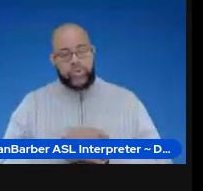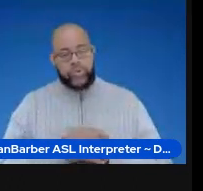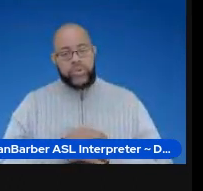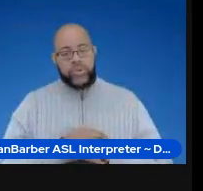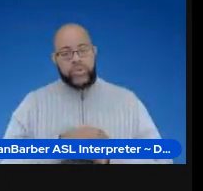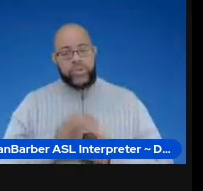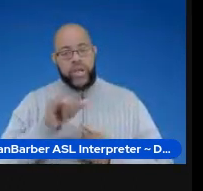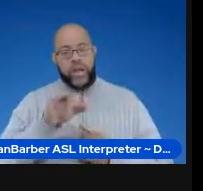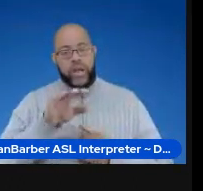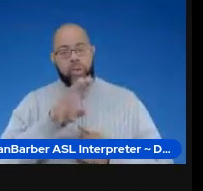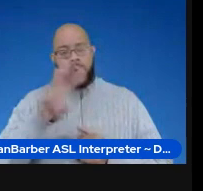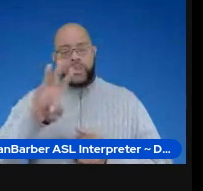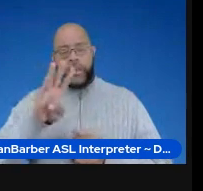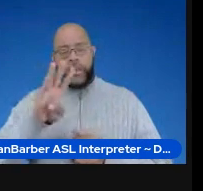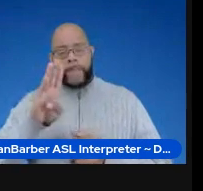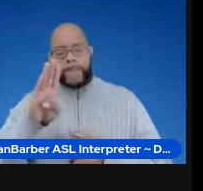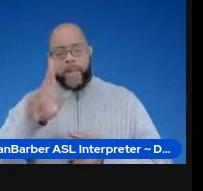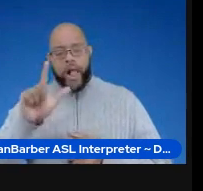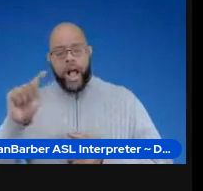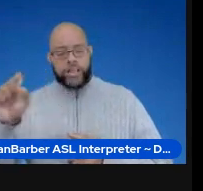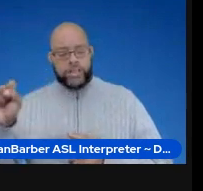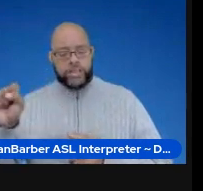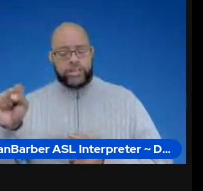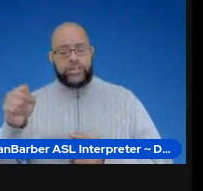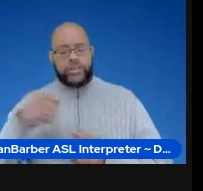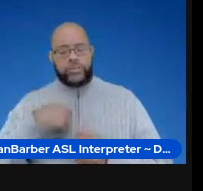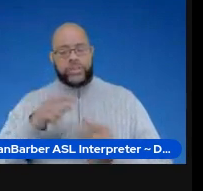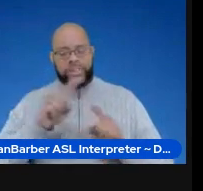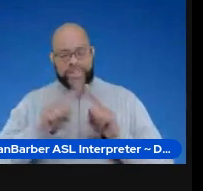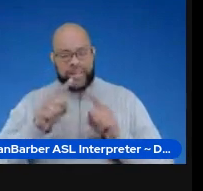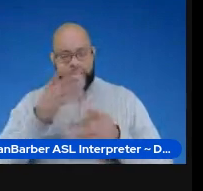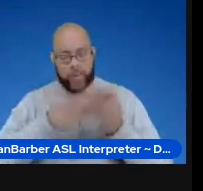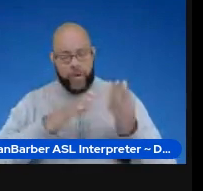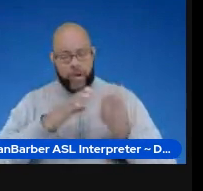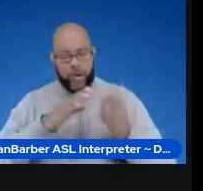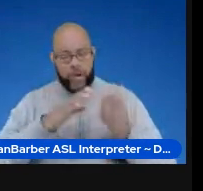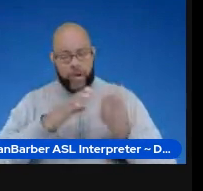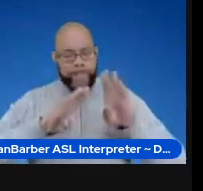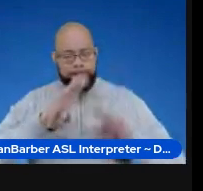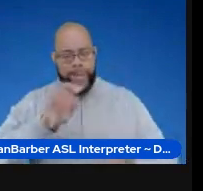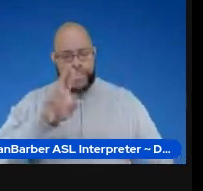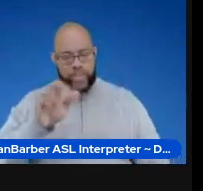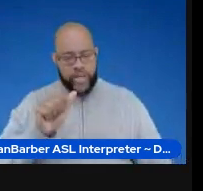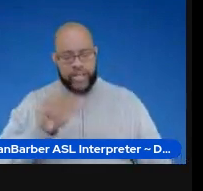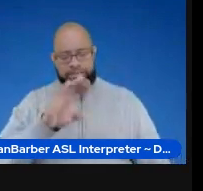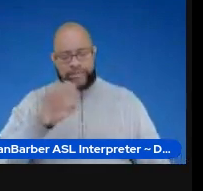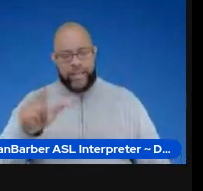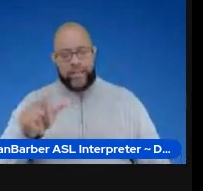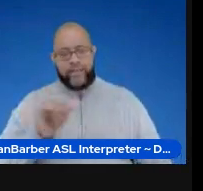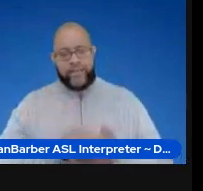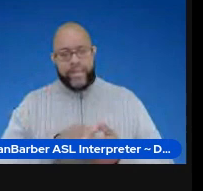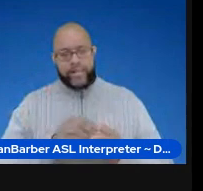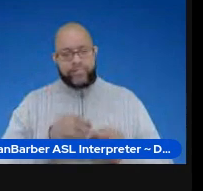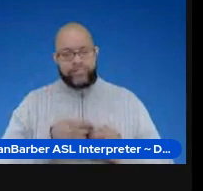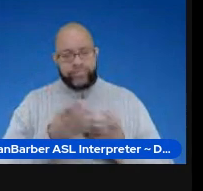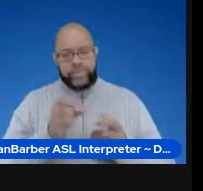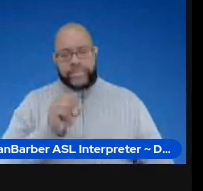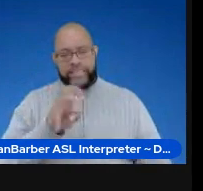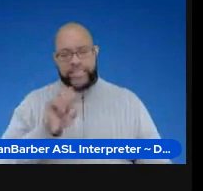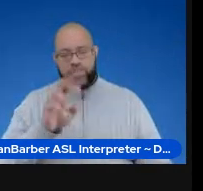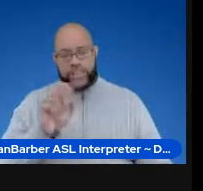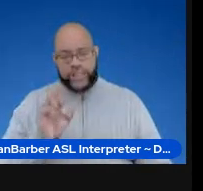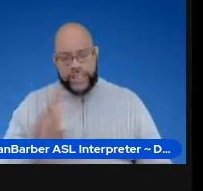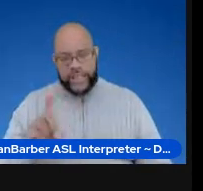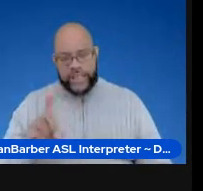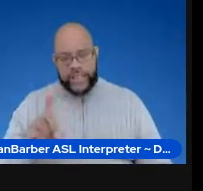and we isolated different sections of the bacterial cell: the secreted portion, the cell wall portion, and the